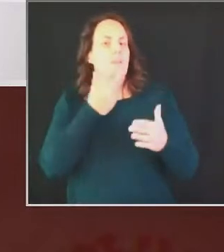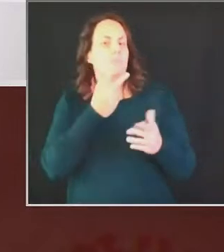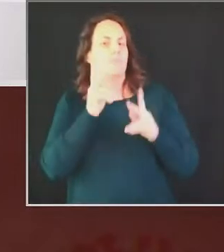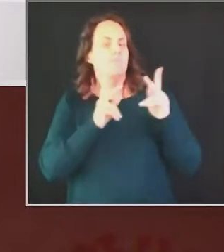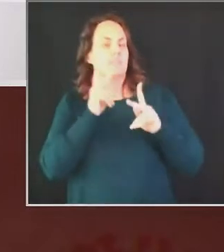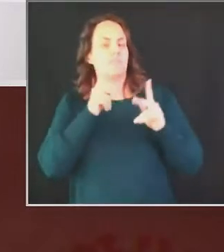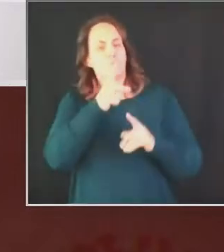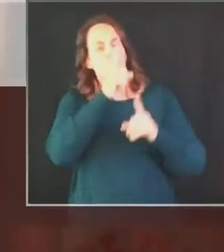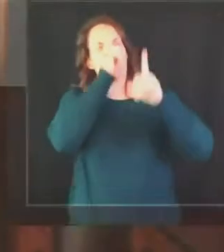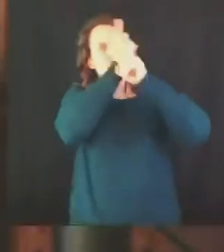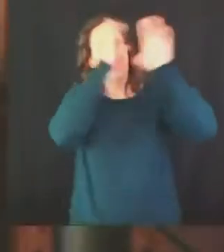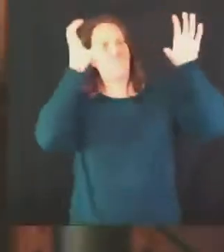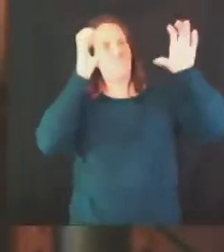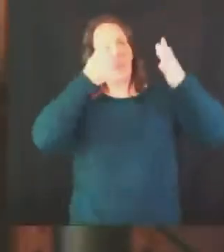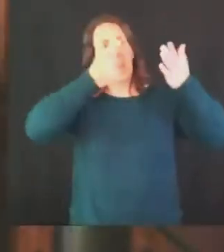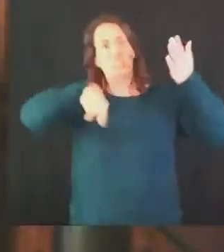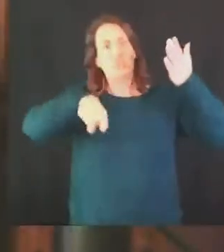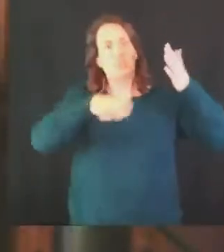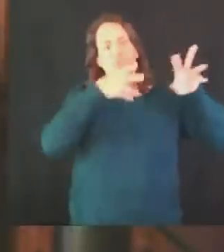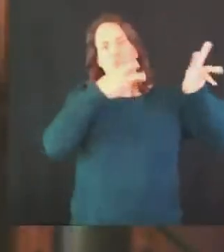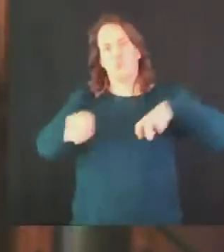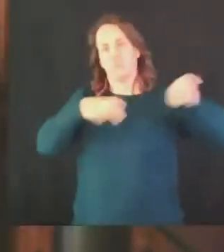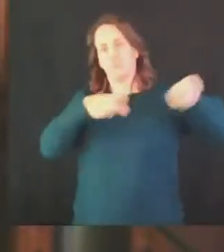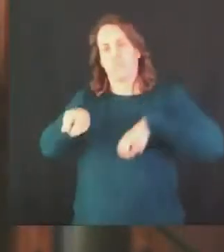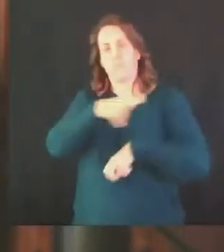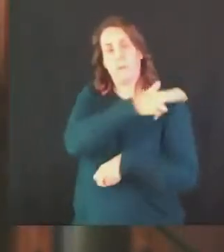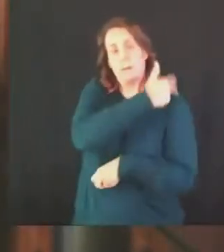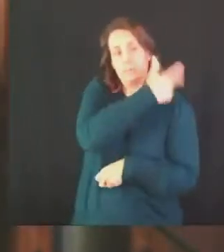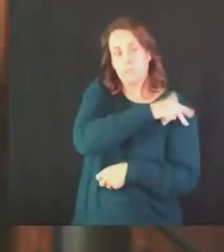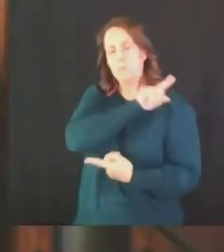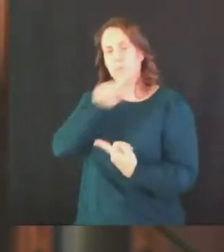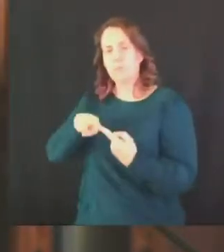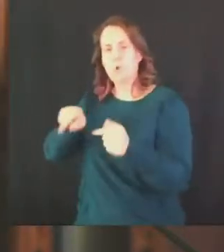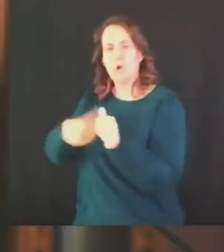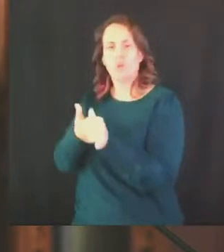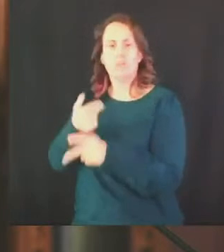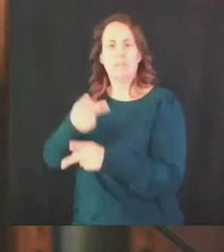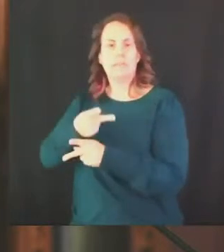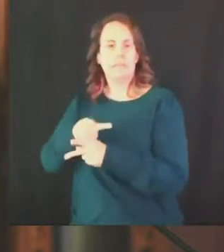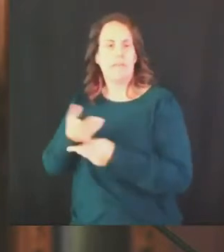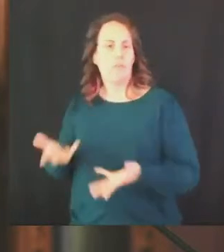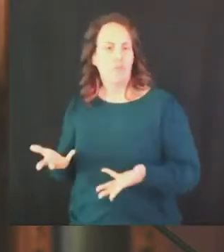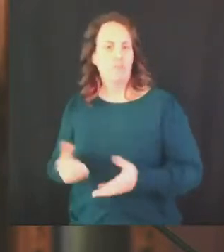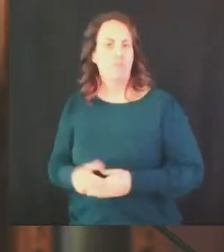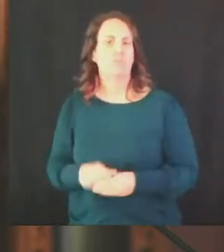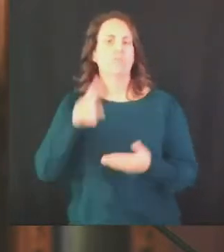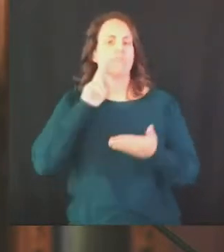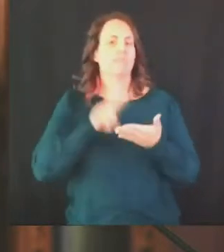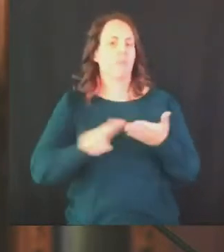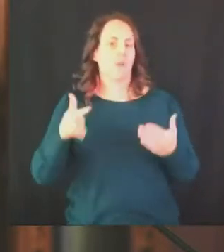Yeah, so we are having daily conversations with the hospitals about